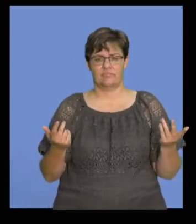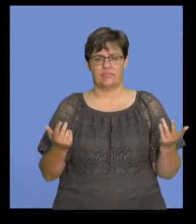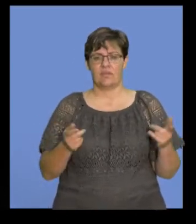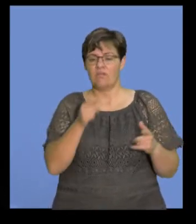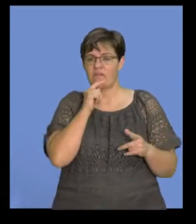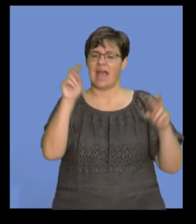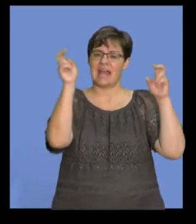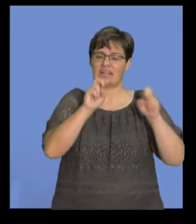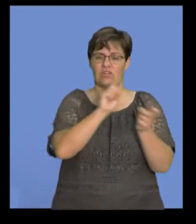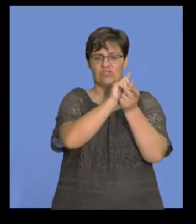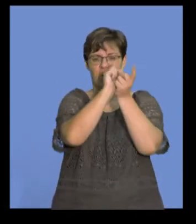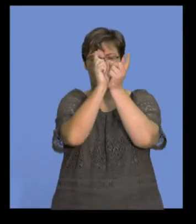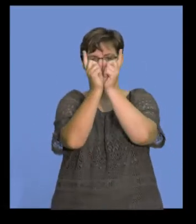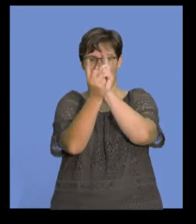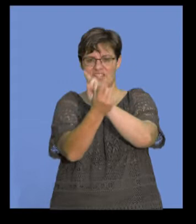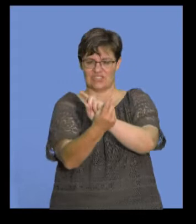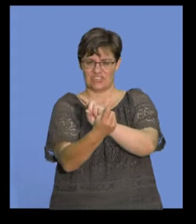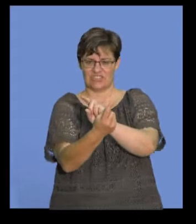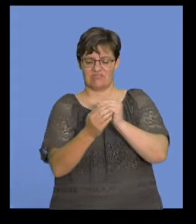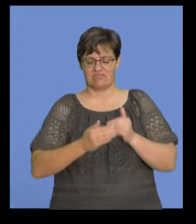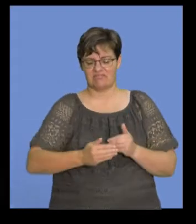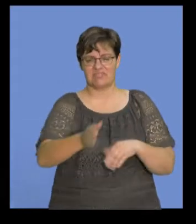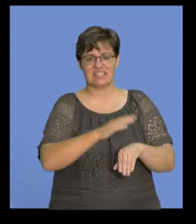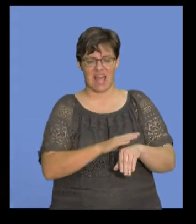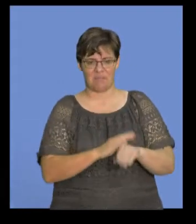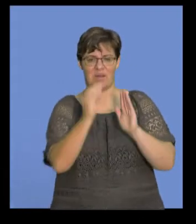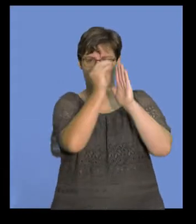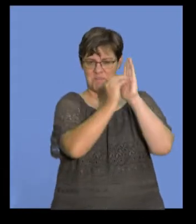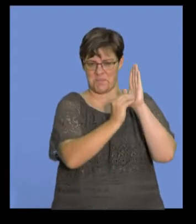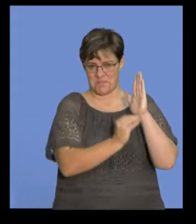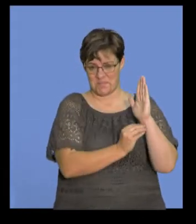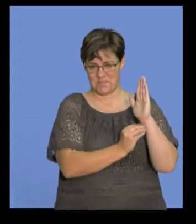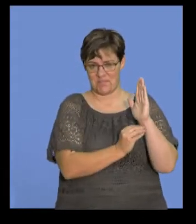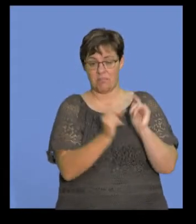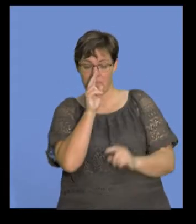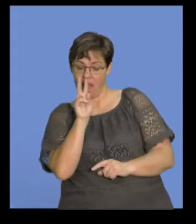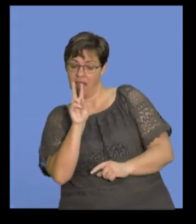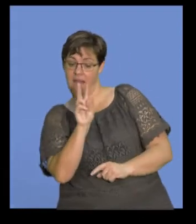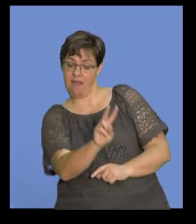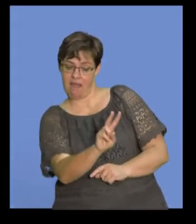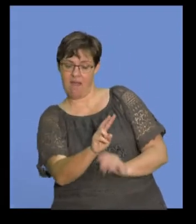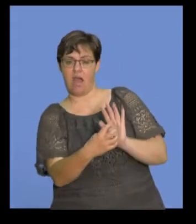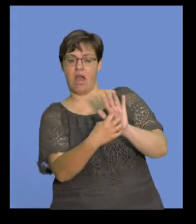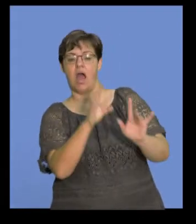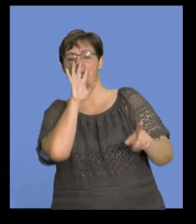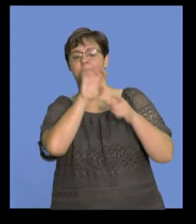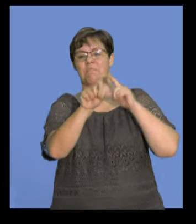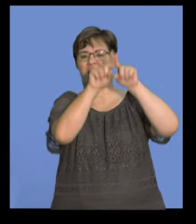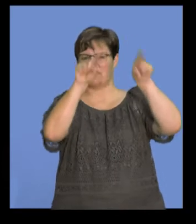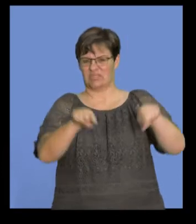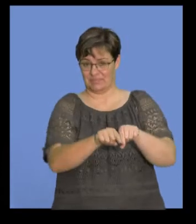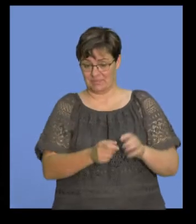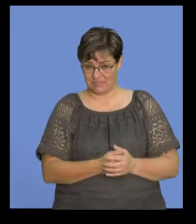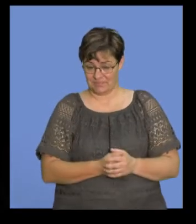to use electrical changes over time. So that is information that is presented in a visual representation.